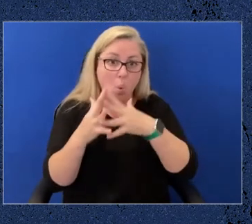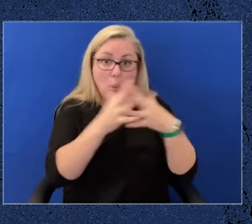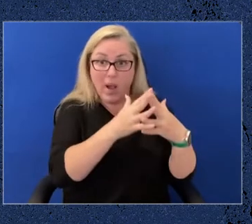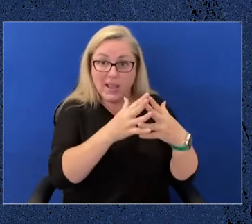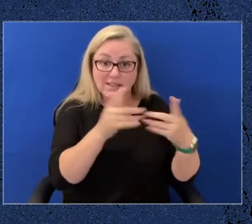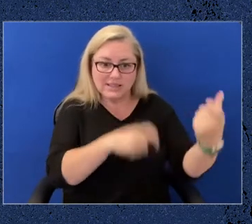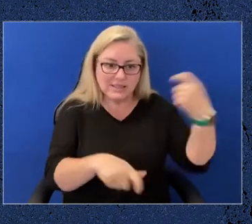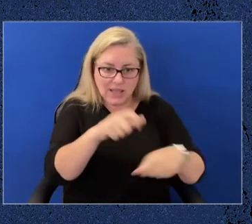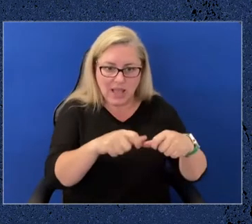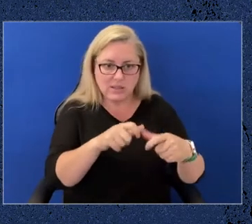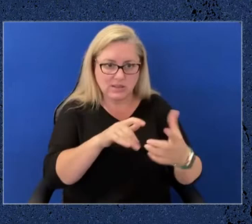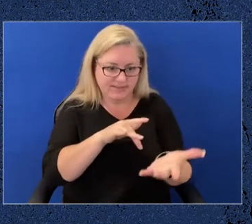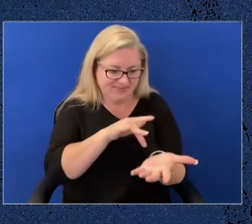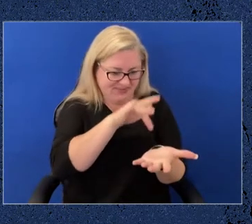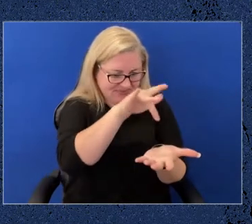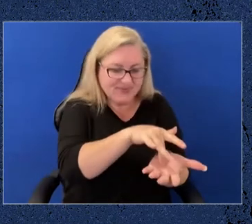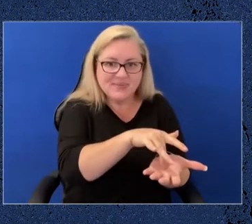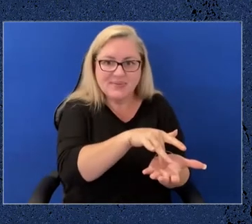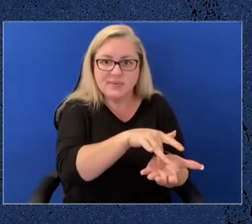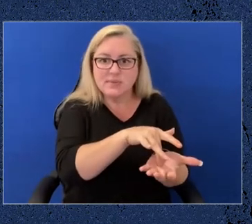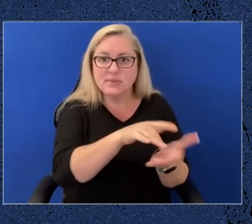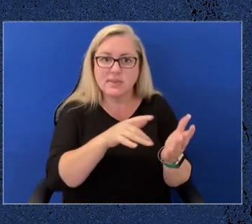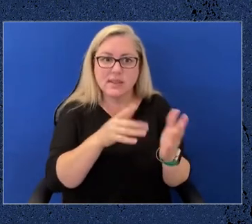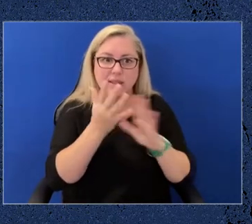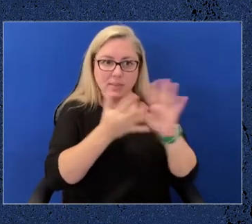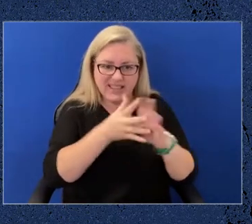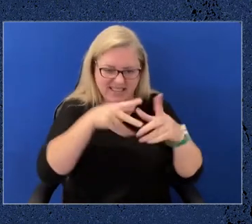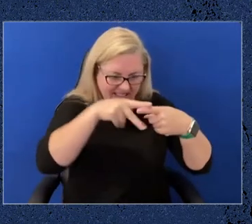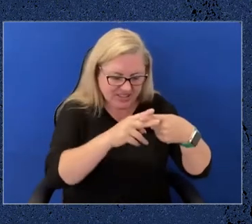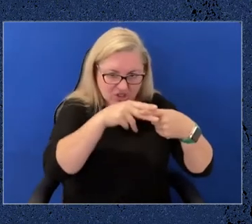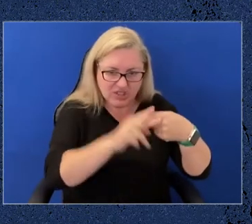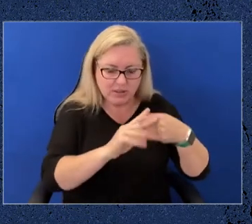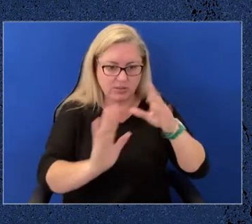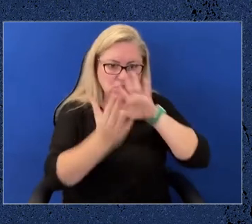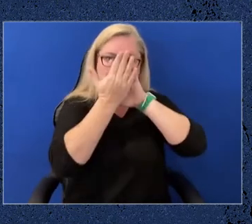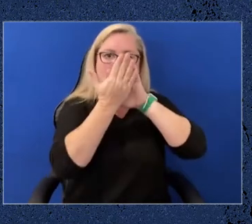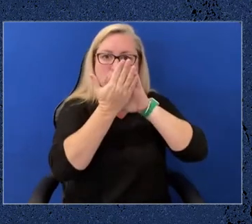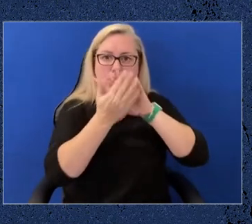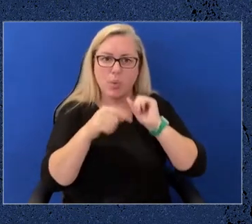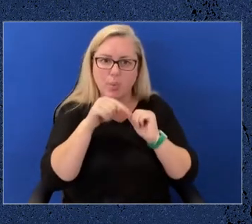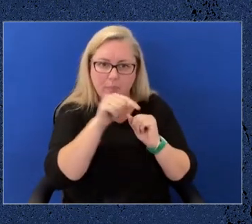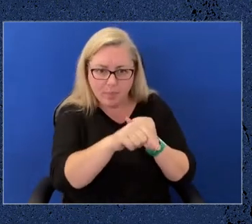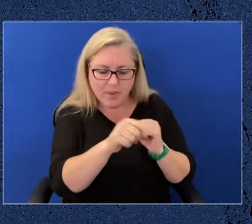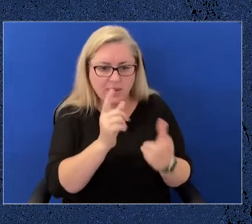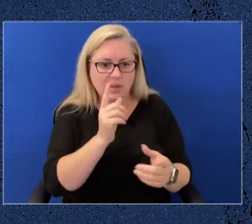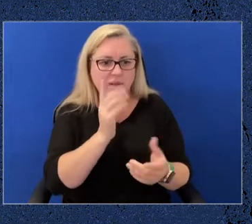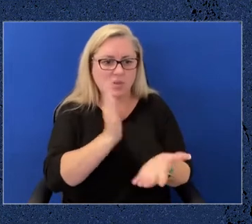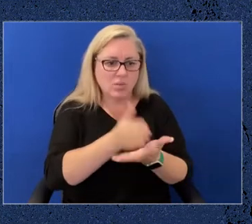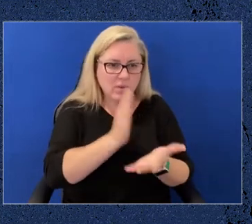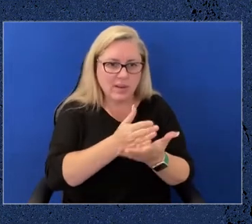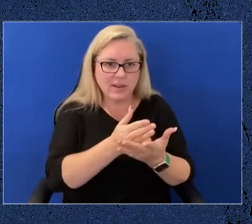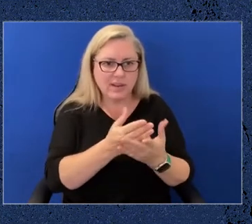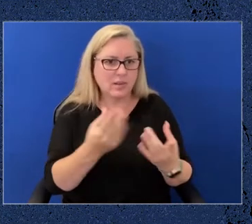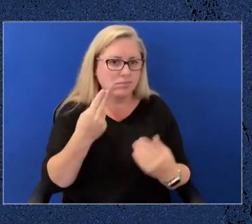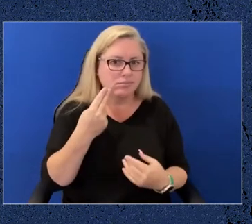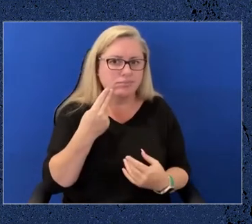human-centred. It's very engineering-focused, it's very short-term, it's very much about exploiting and